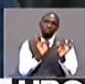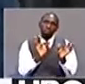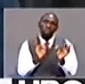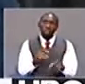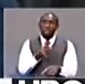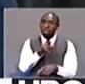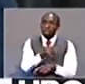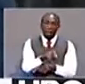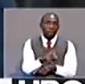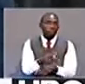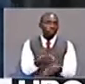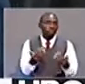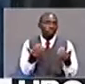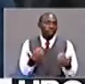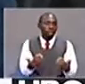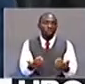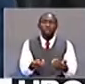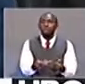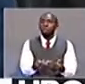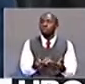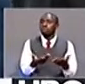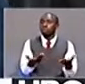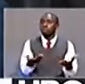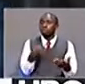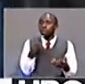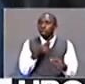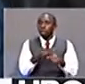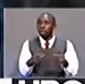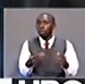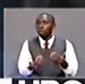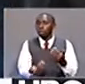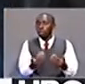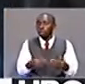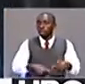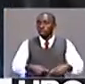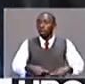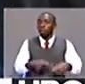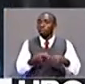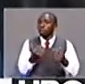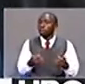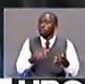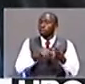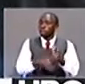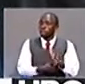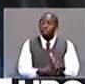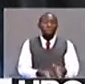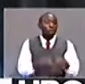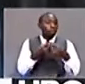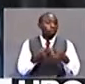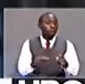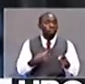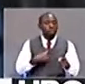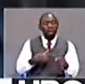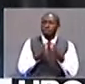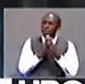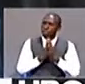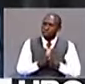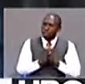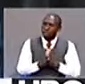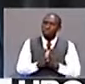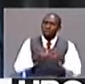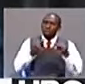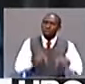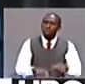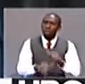young and is a martyr. As I conclude, no speaker, let me pray, right, Honorable Prime Minister, This